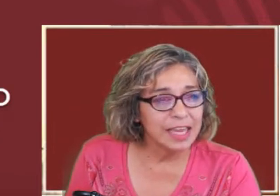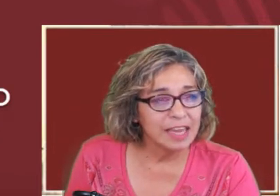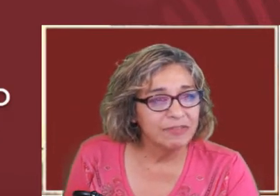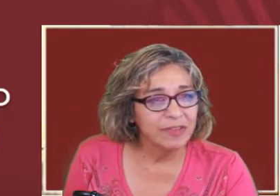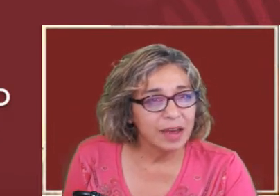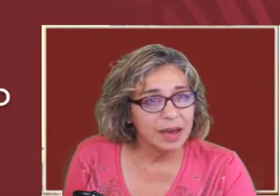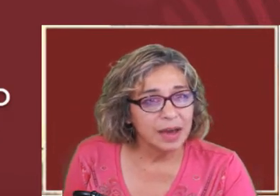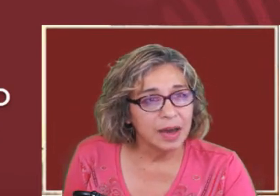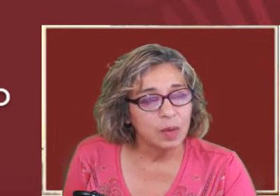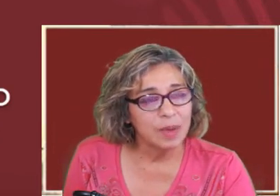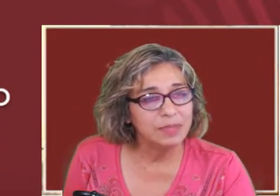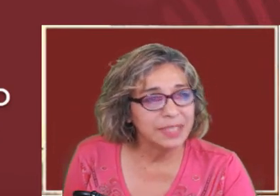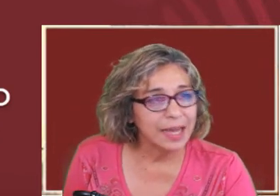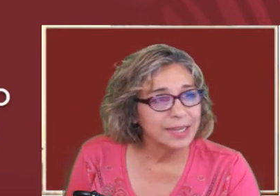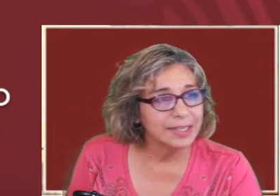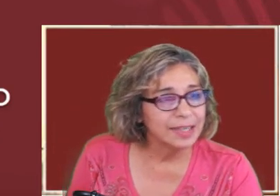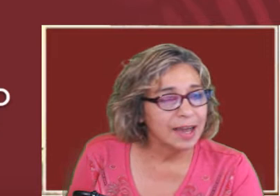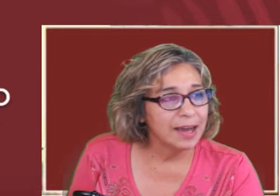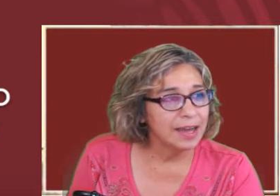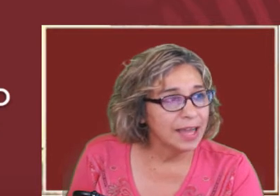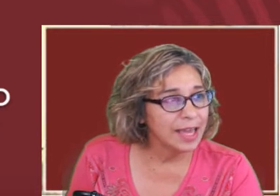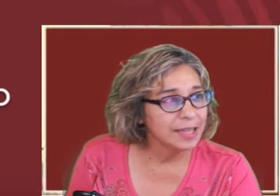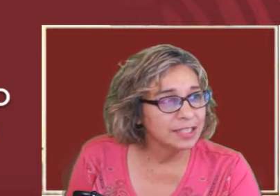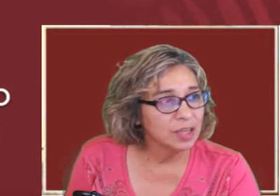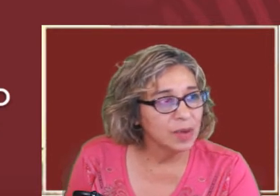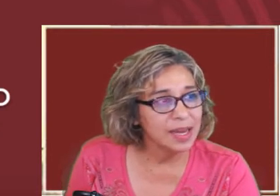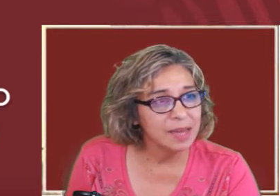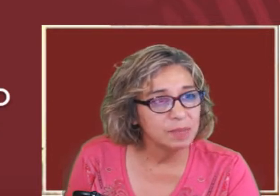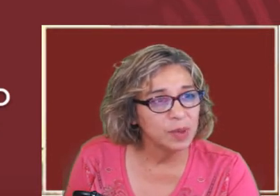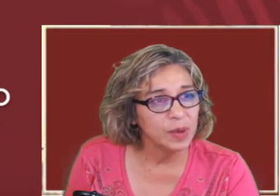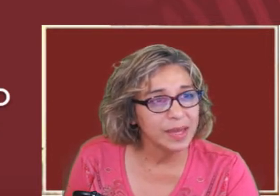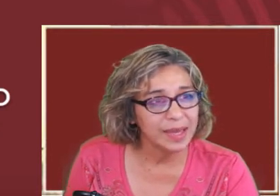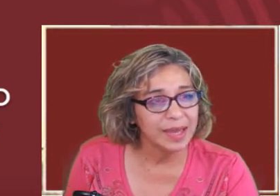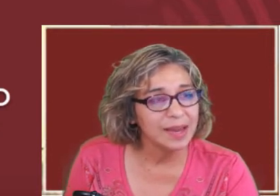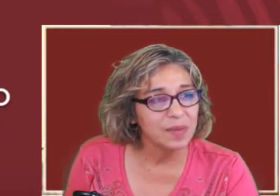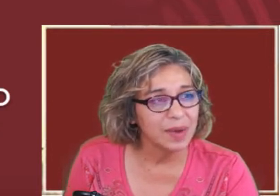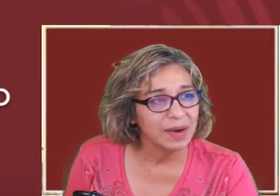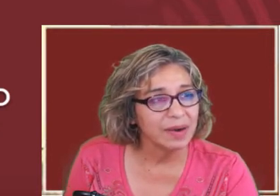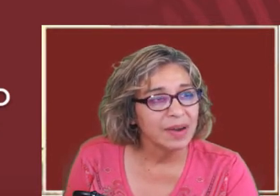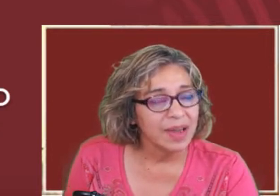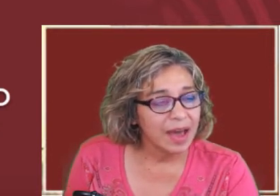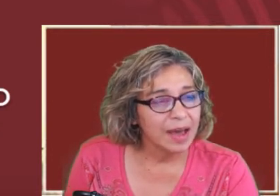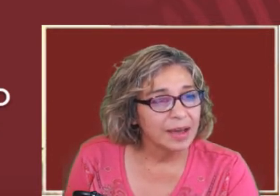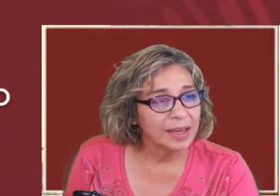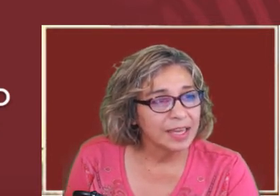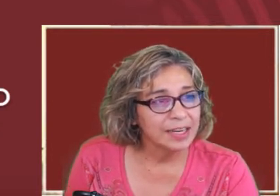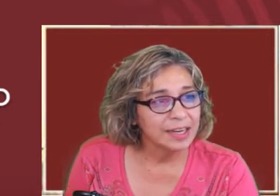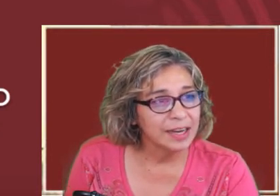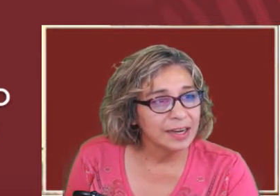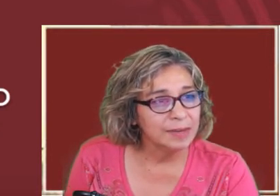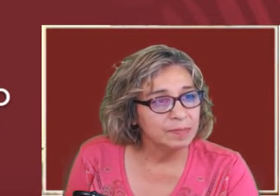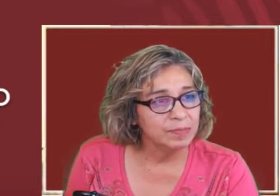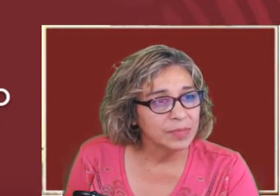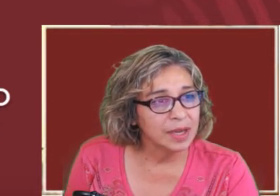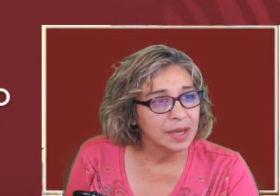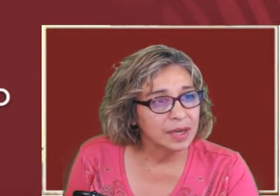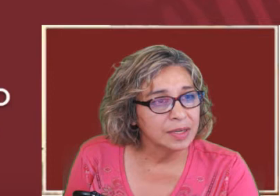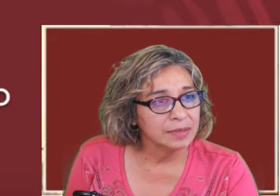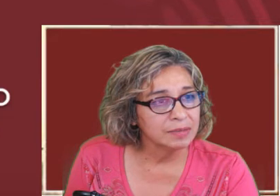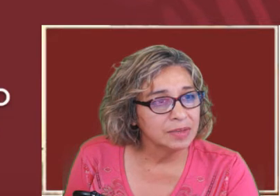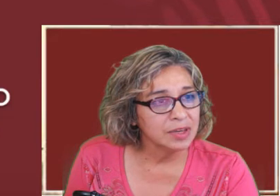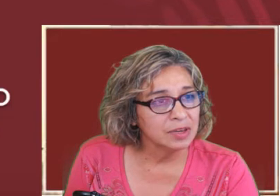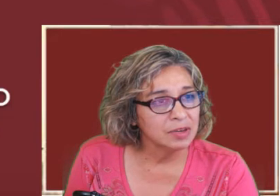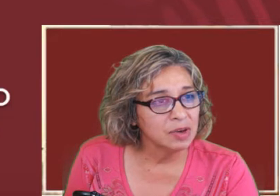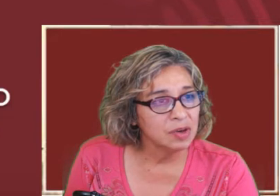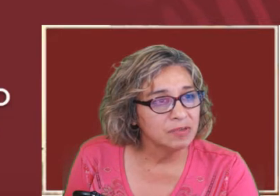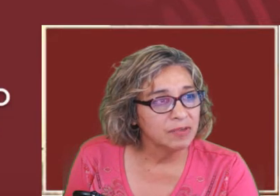they give a website, and so any employee anywhere can